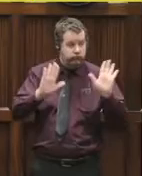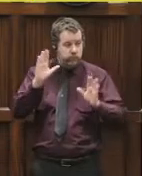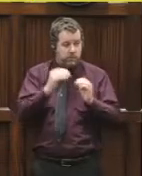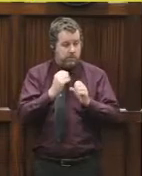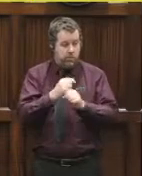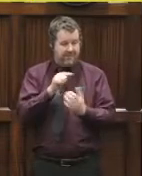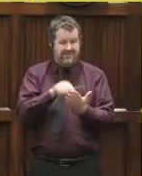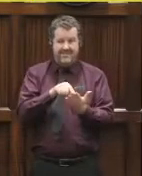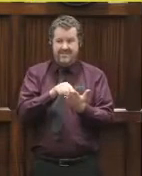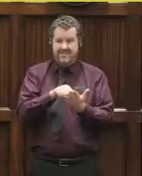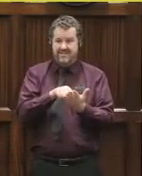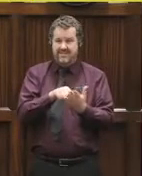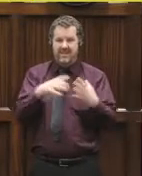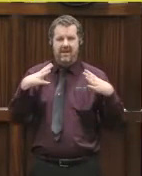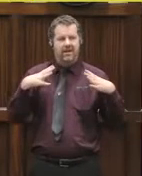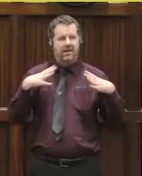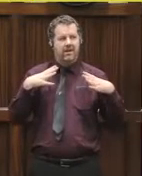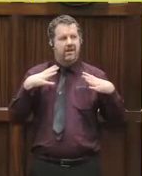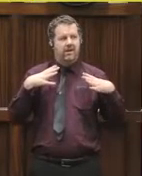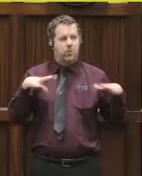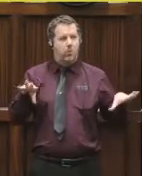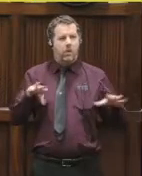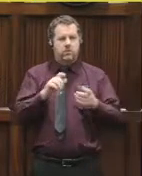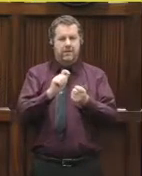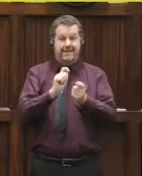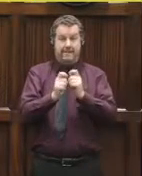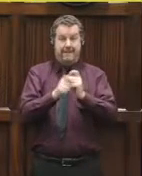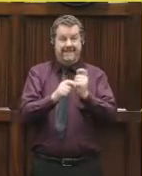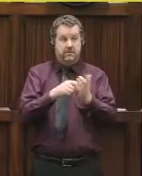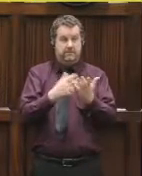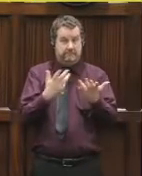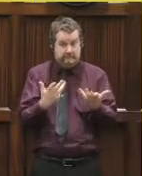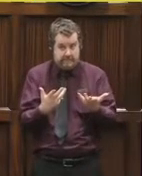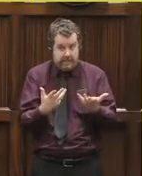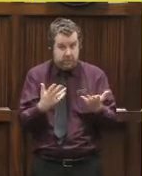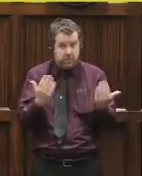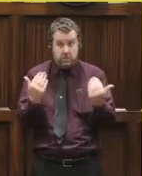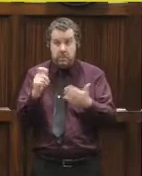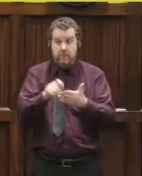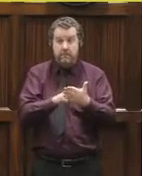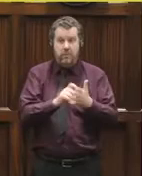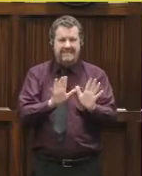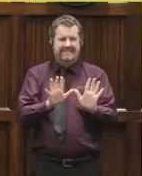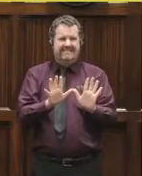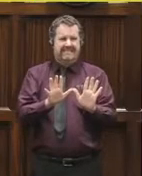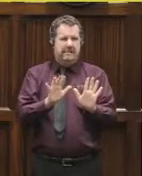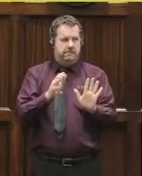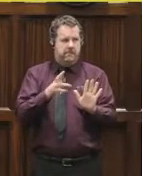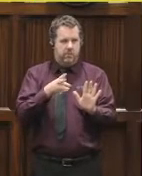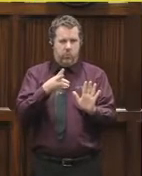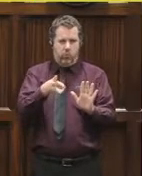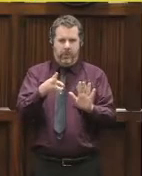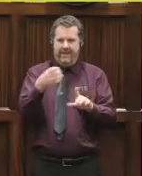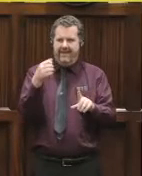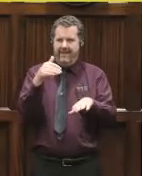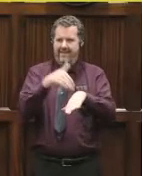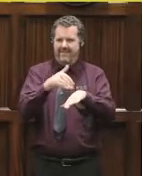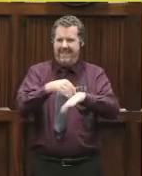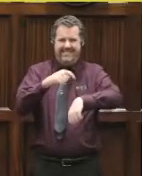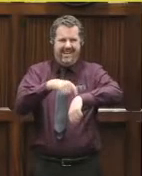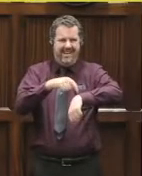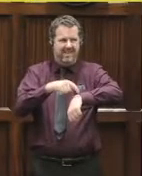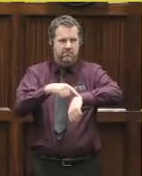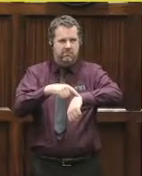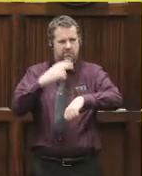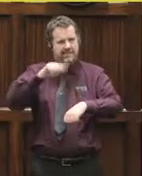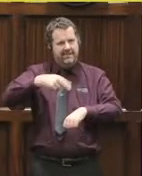don't want to put the amendment at this point, because if I do, it's likely to impact on the time for commencement of the